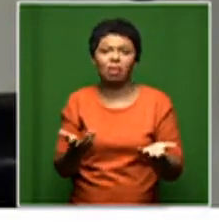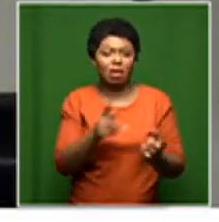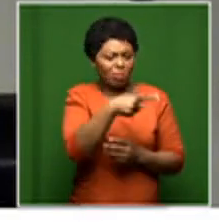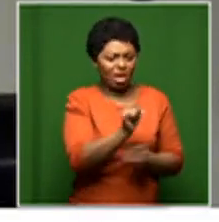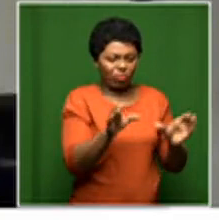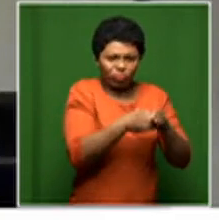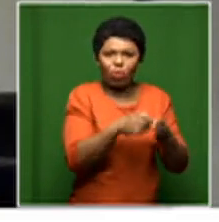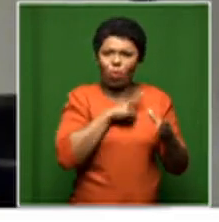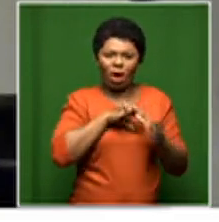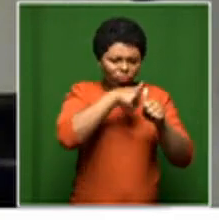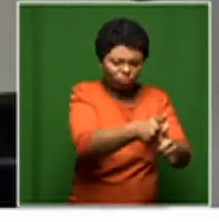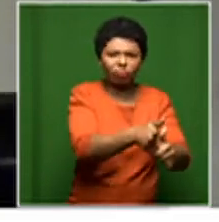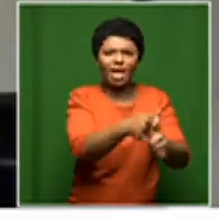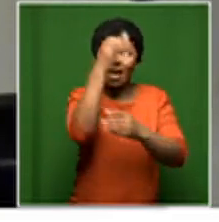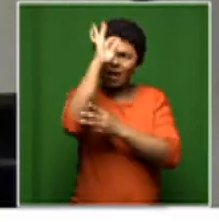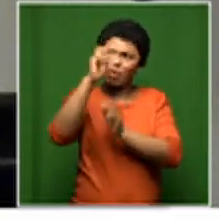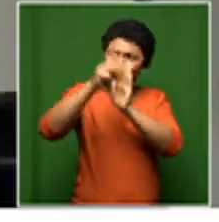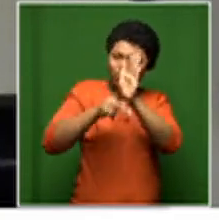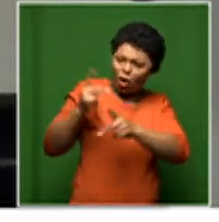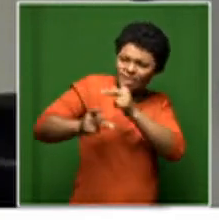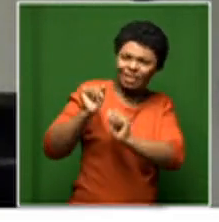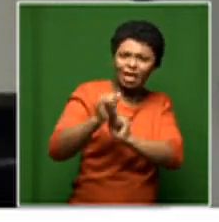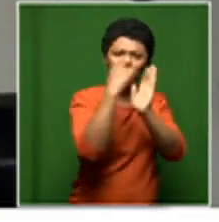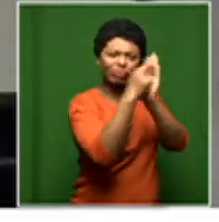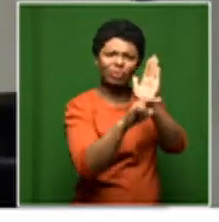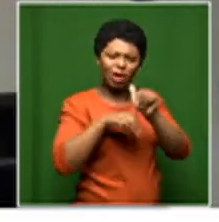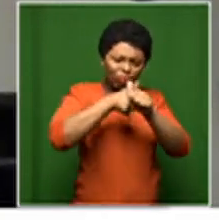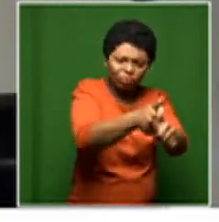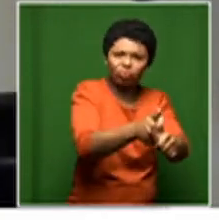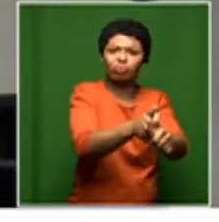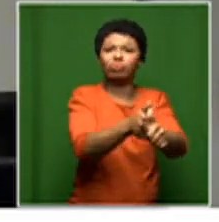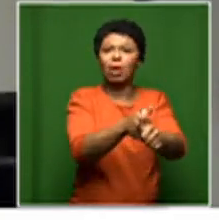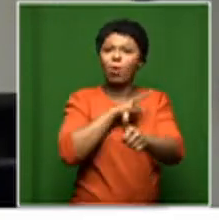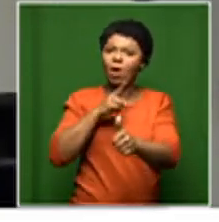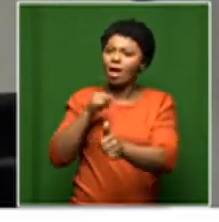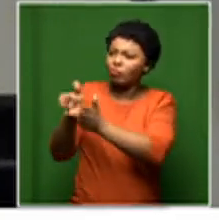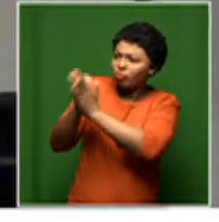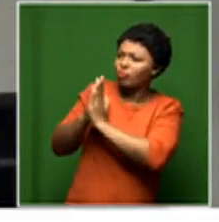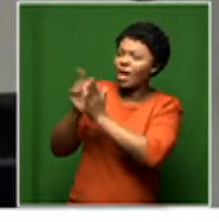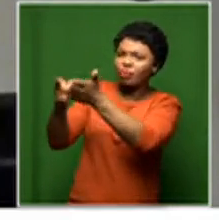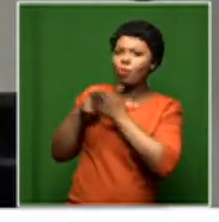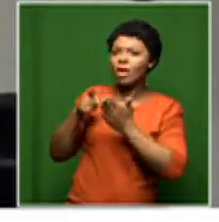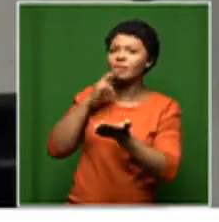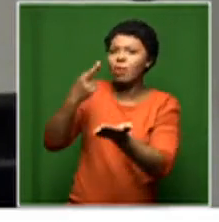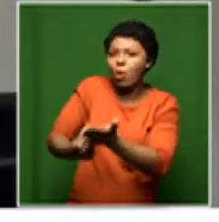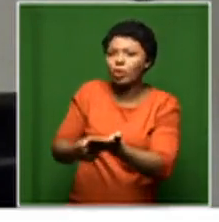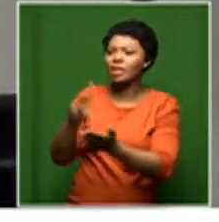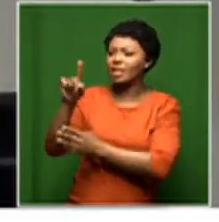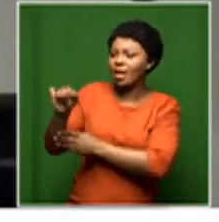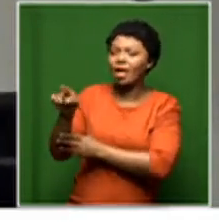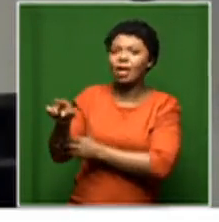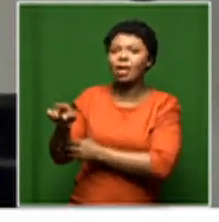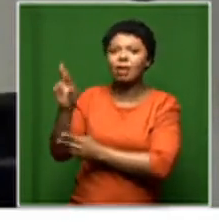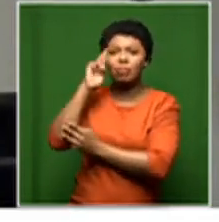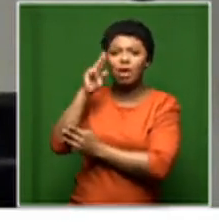that have followed proper governance processes. And we've requested reports. You know, when the DA say these things, we understand the media always